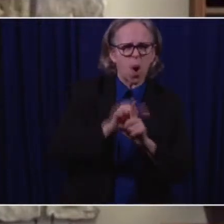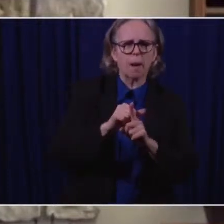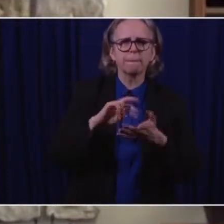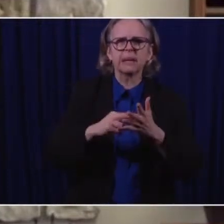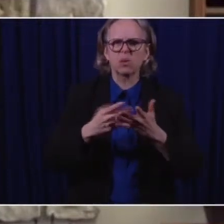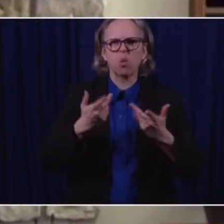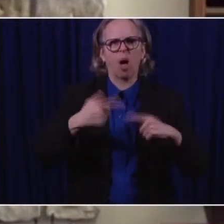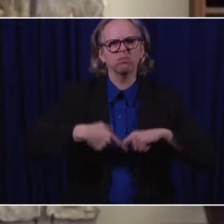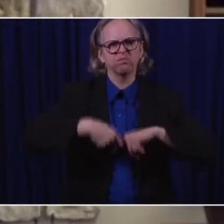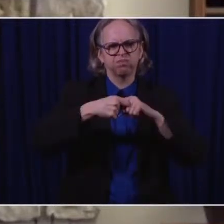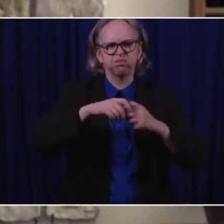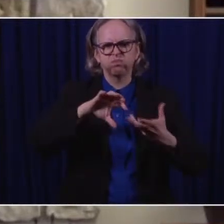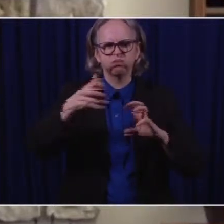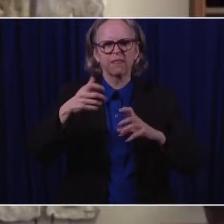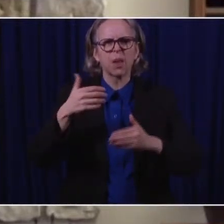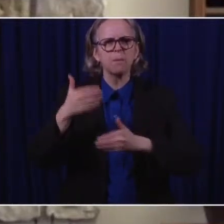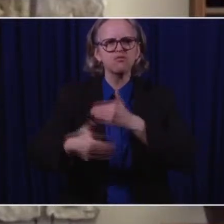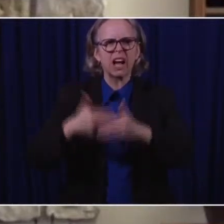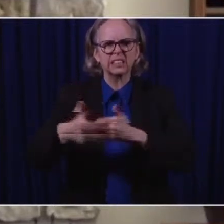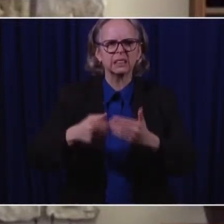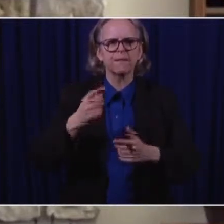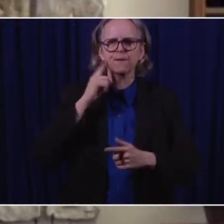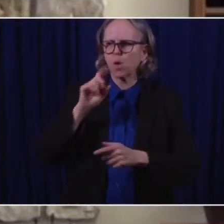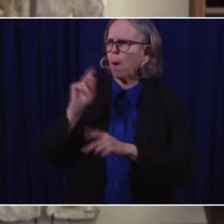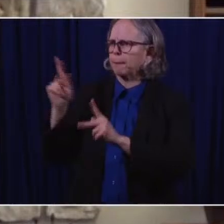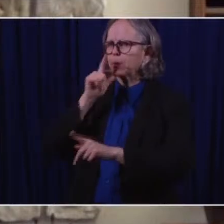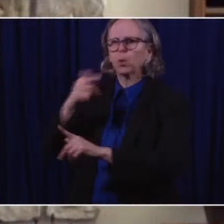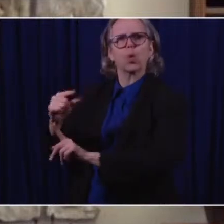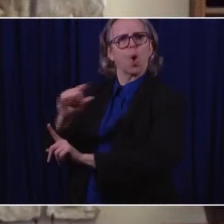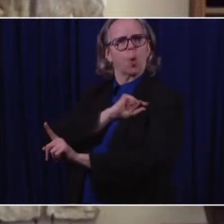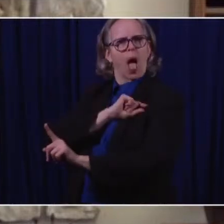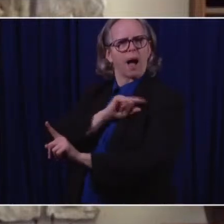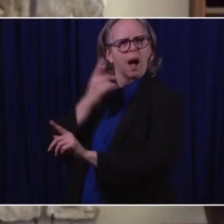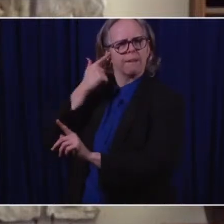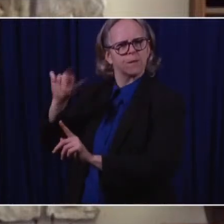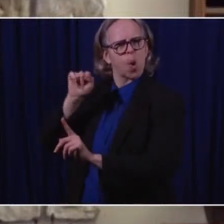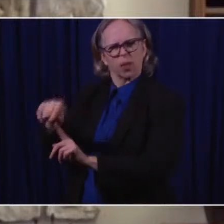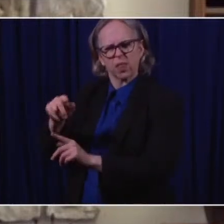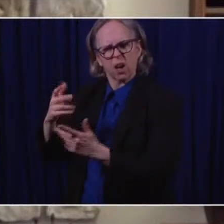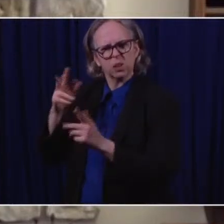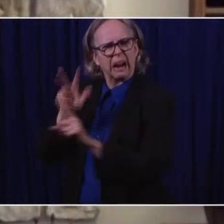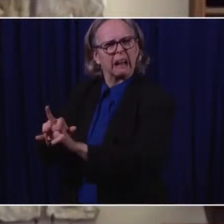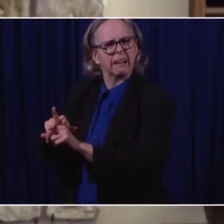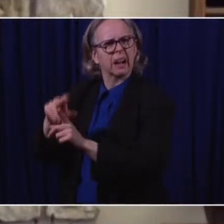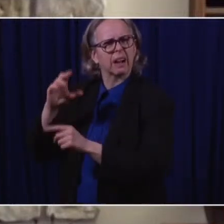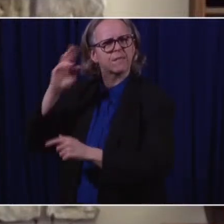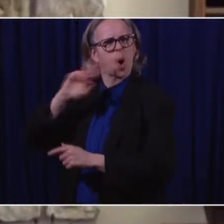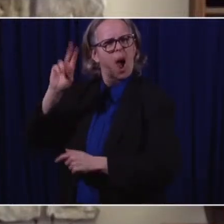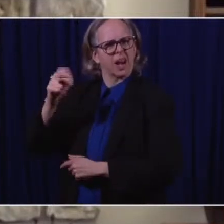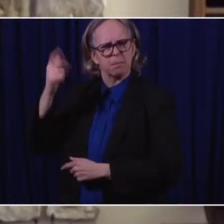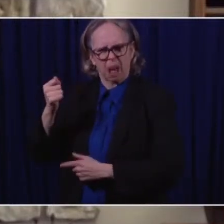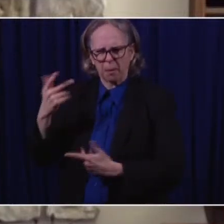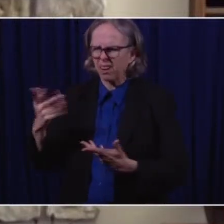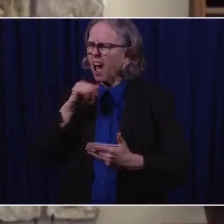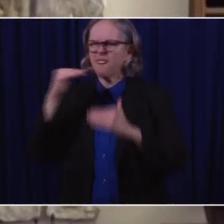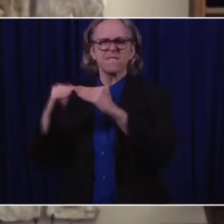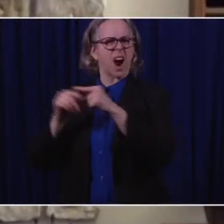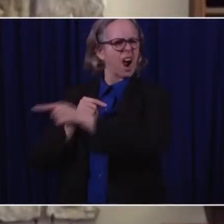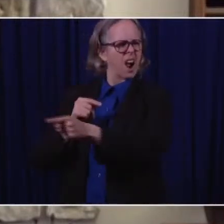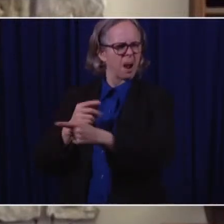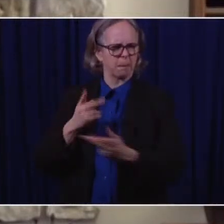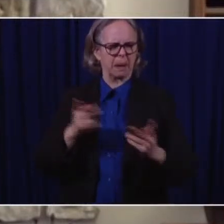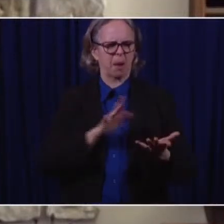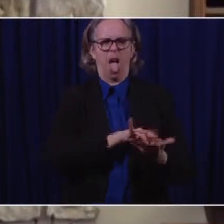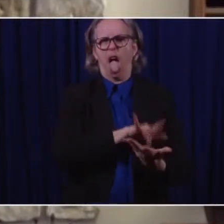of the unfortunate problems we have when we have people from around the world attempting to defraud the